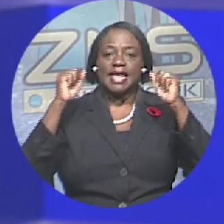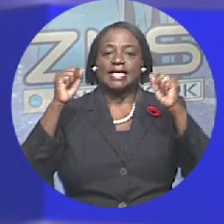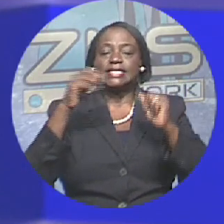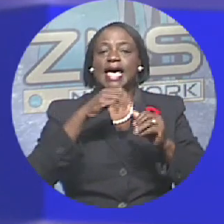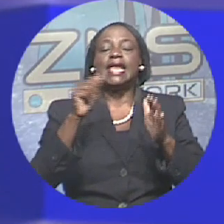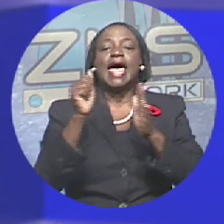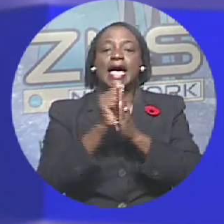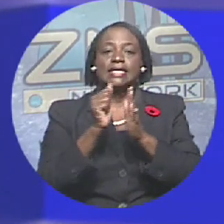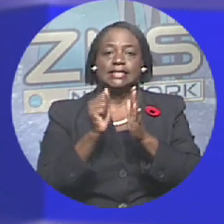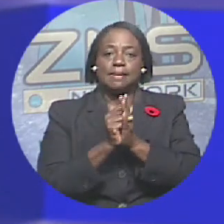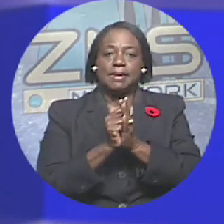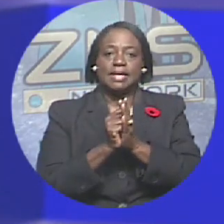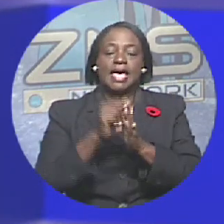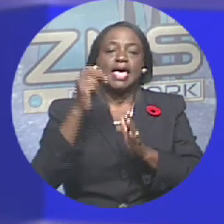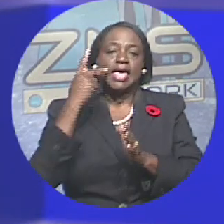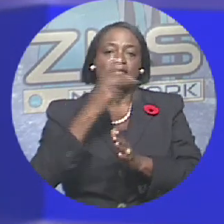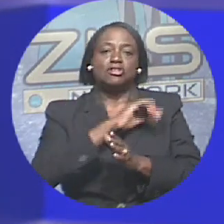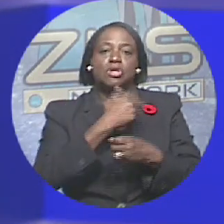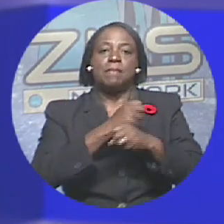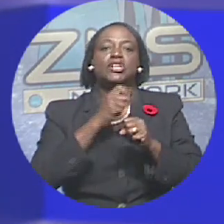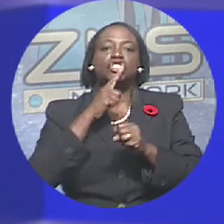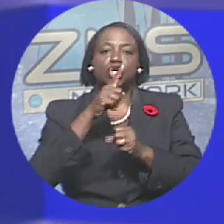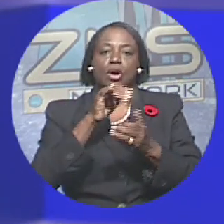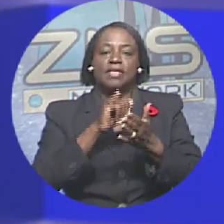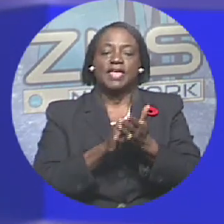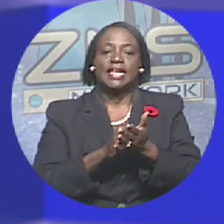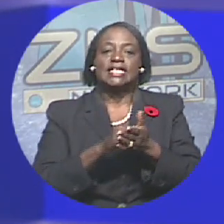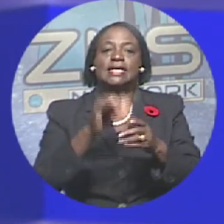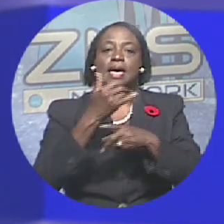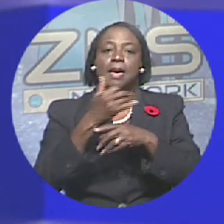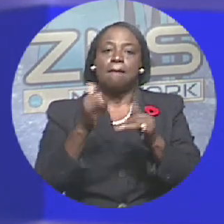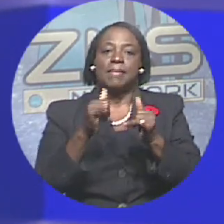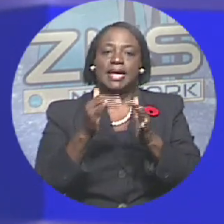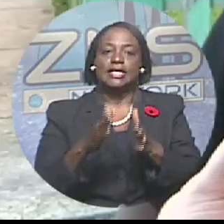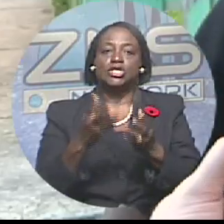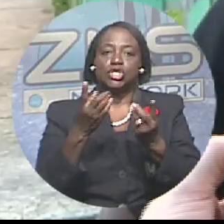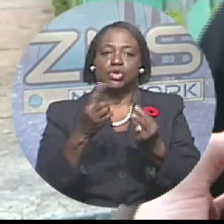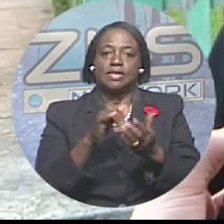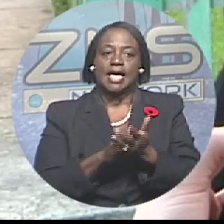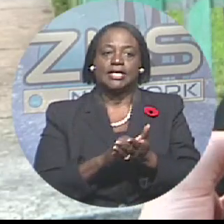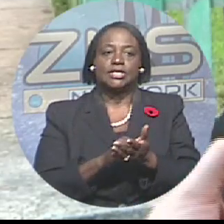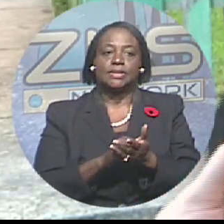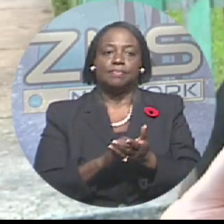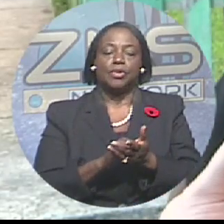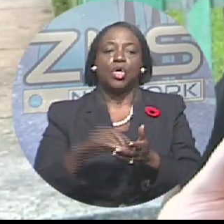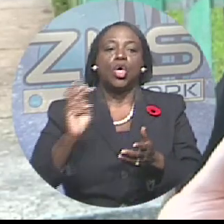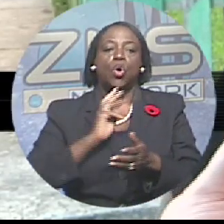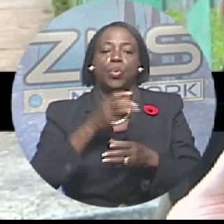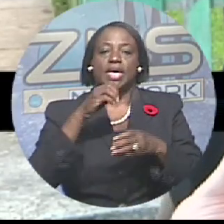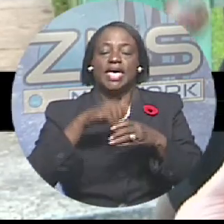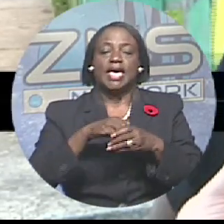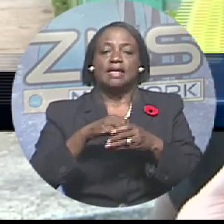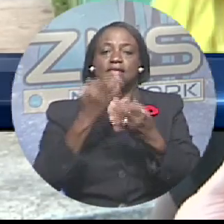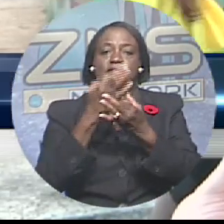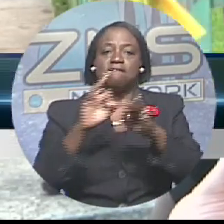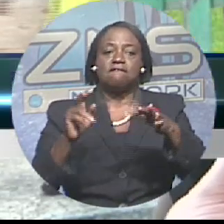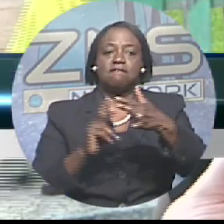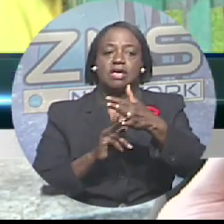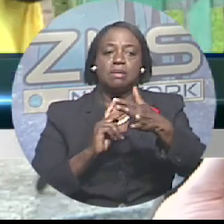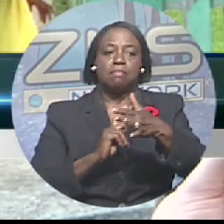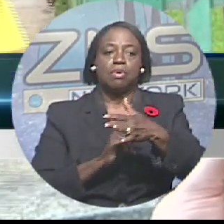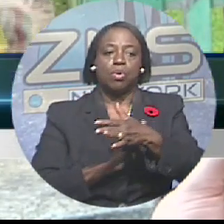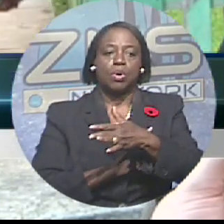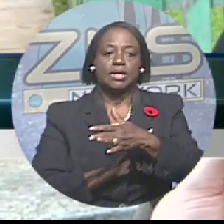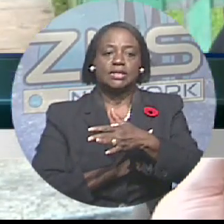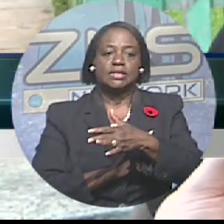players strike a balance on and off the court. We heading to Freeport in a few weeks to the Tabernacle